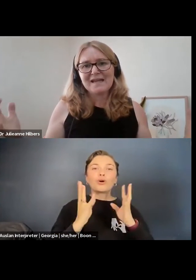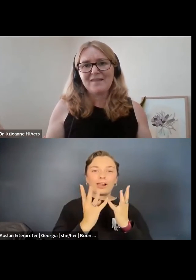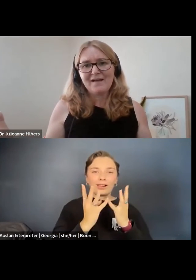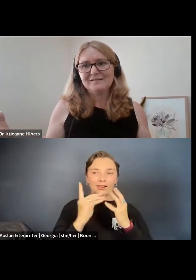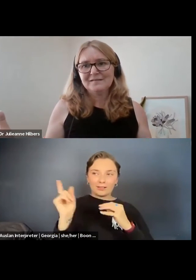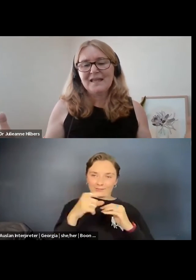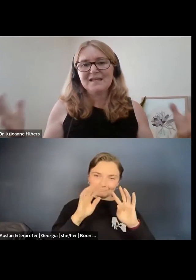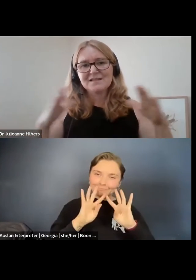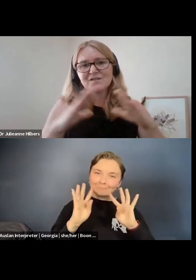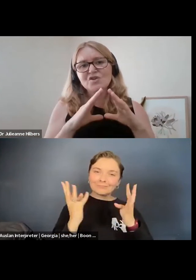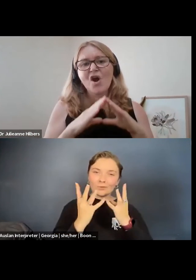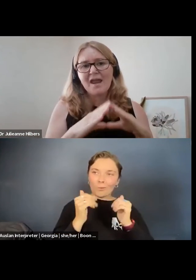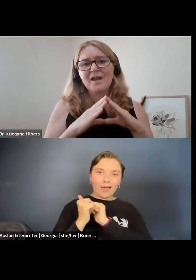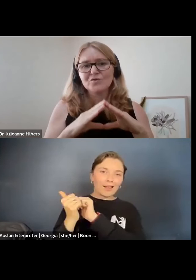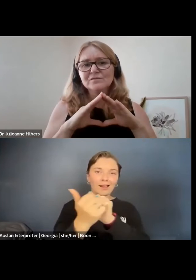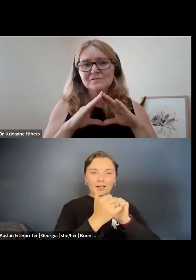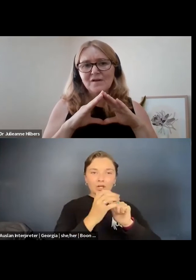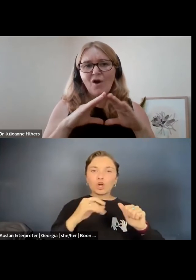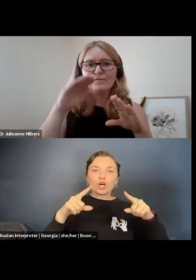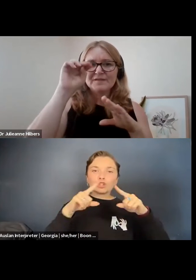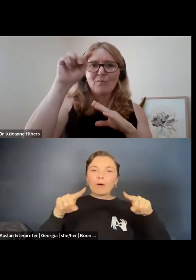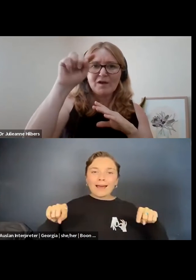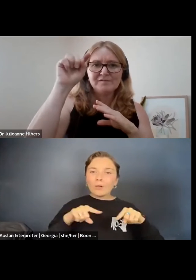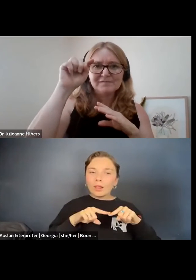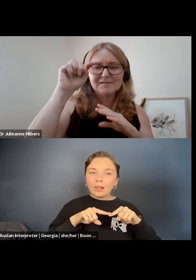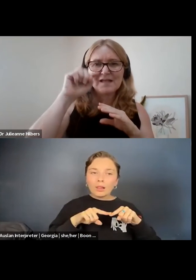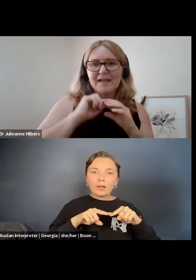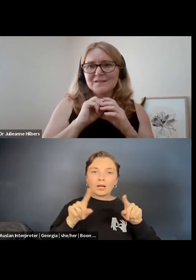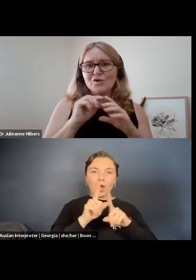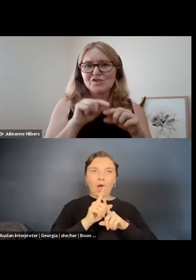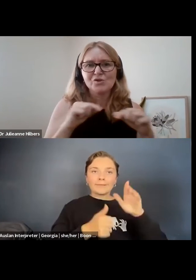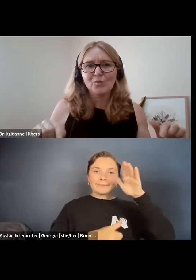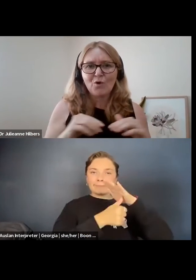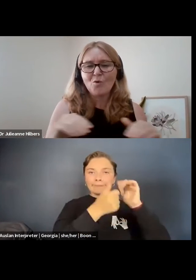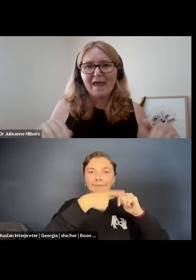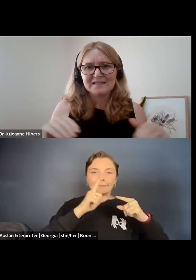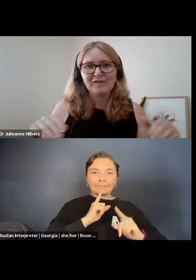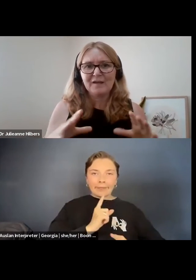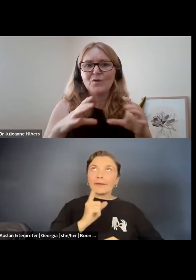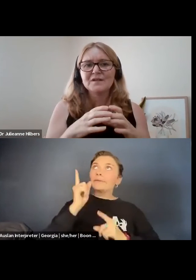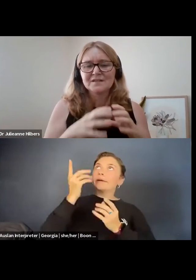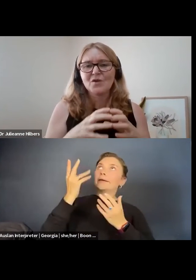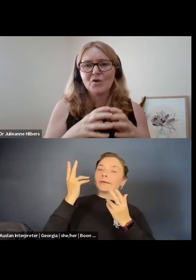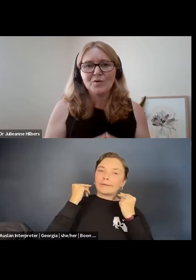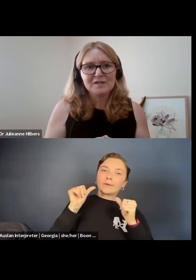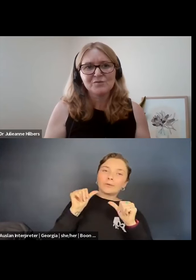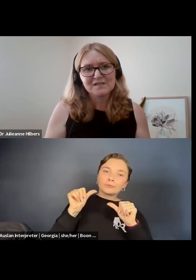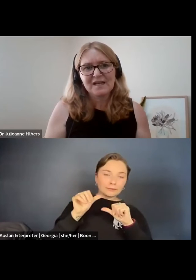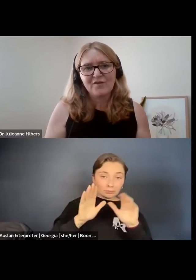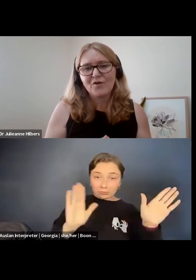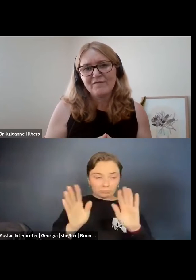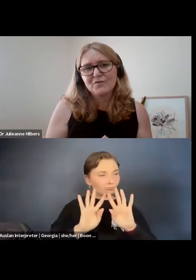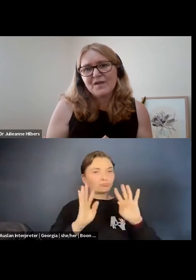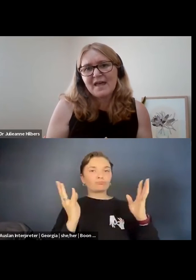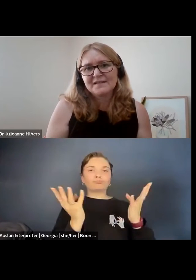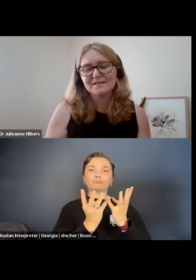circle together. It isn't a triangle of someone telling us what to do and we're all passive here. We're in a circle and we do it